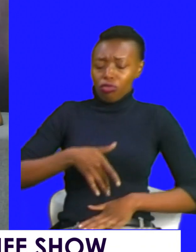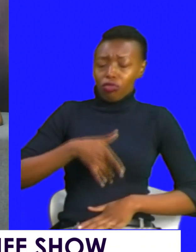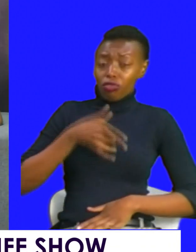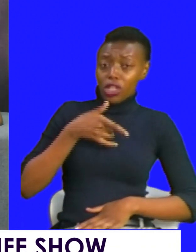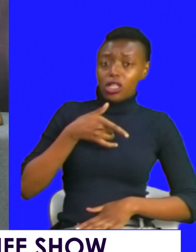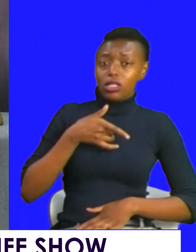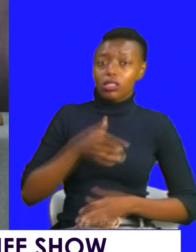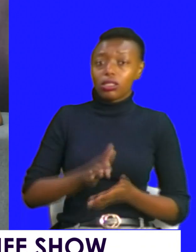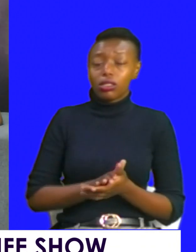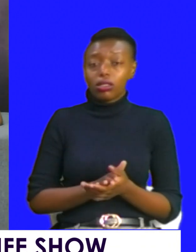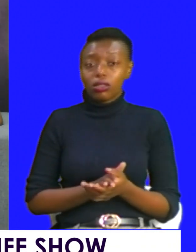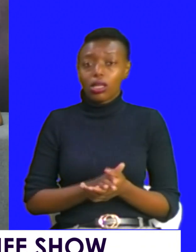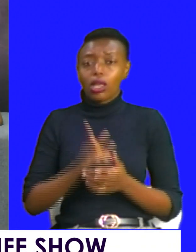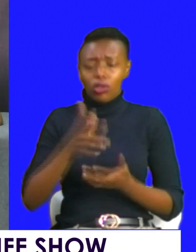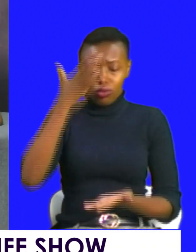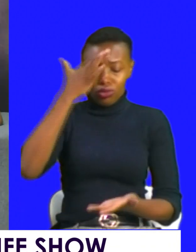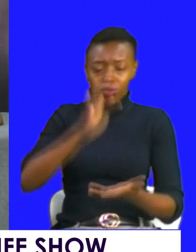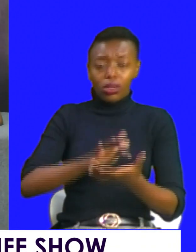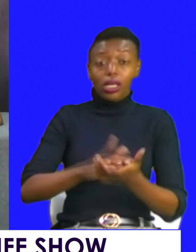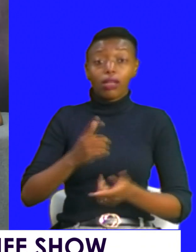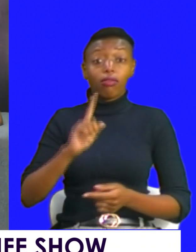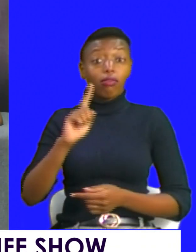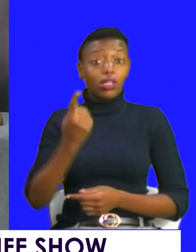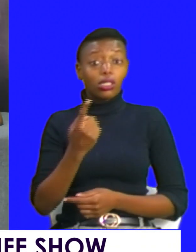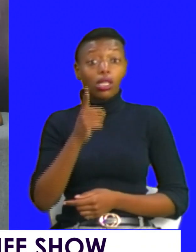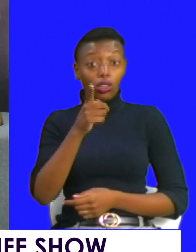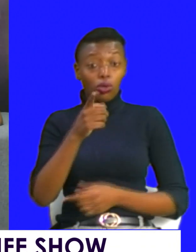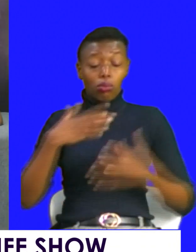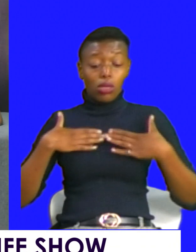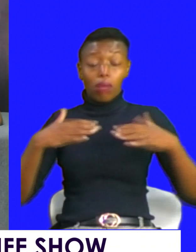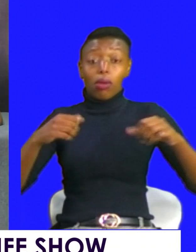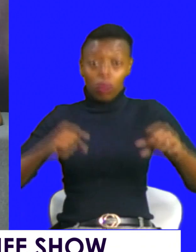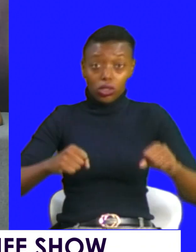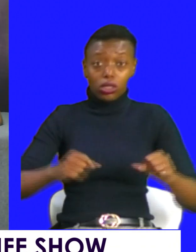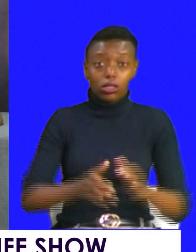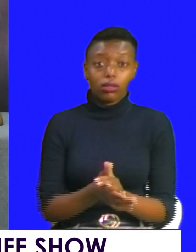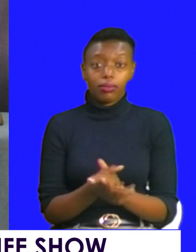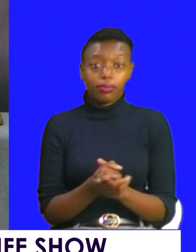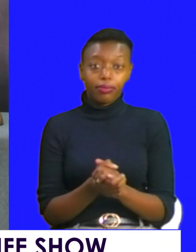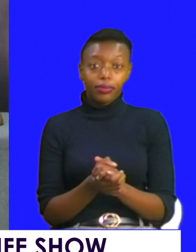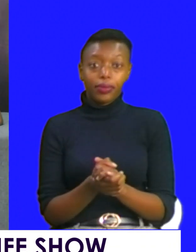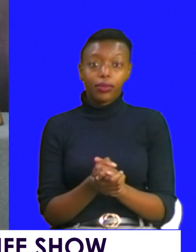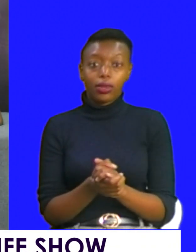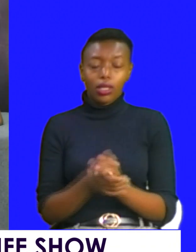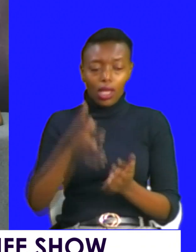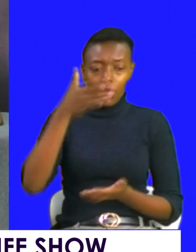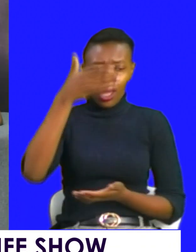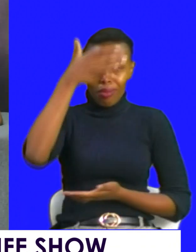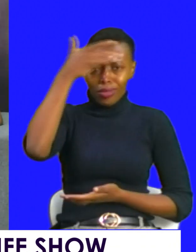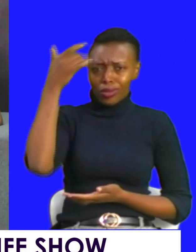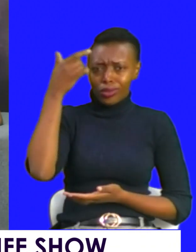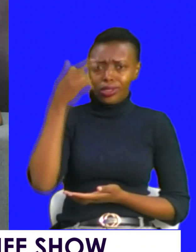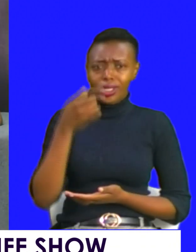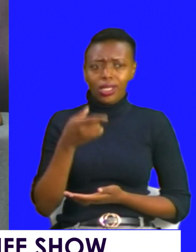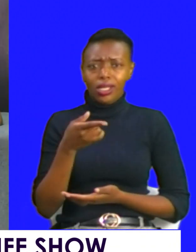first of all, you have to believe that I can be a manager. I am a manager in waiting. Because you cannot project